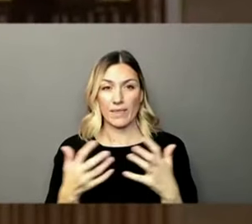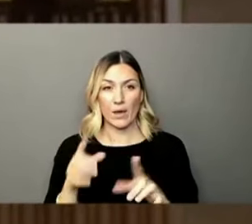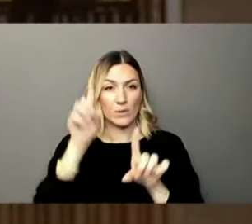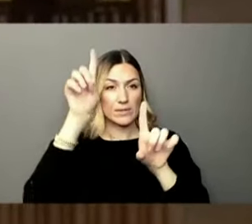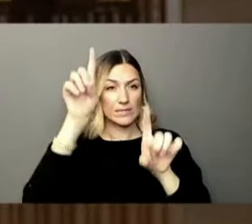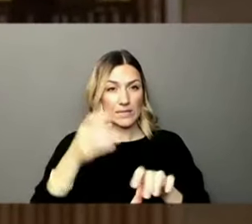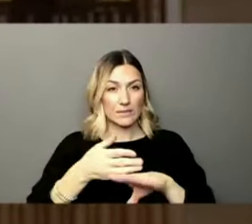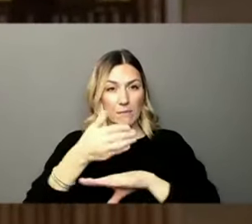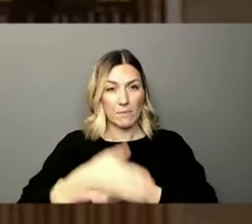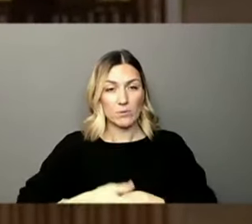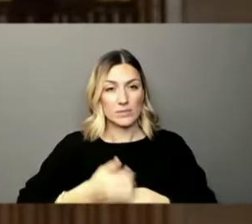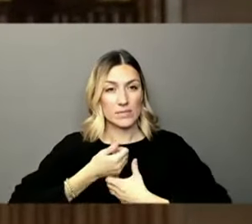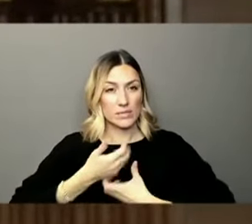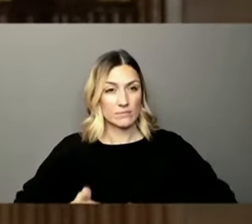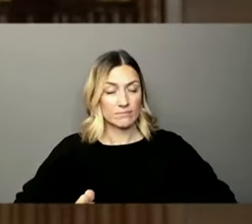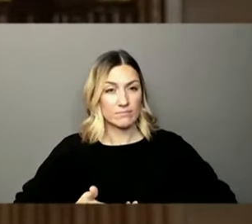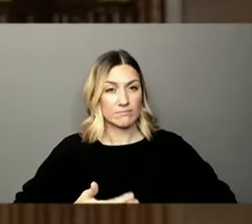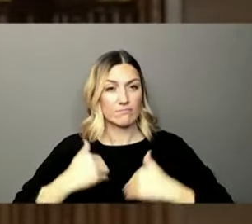post-exertional malaise.